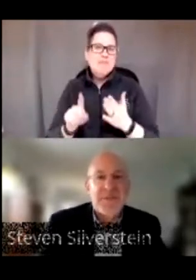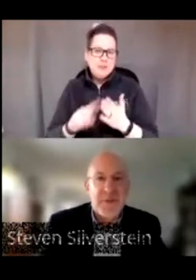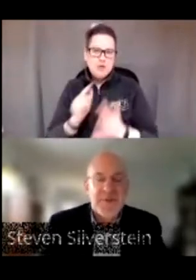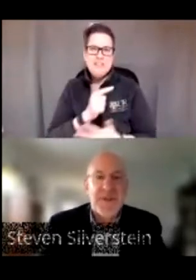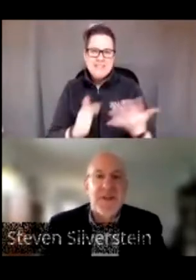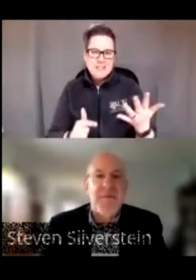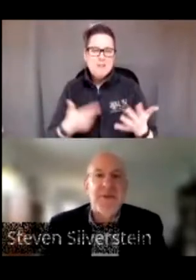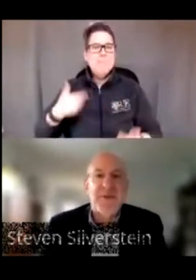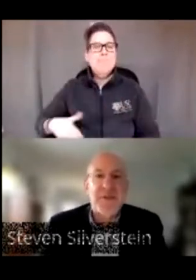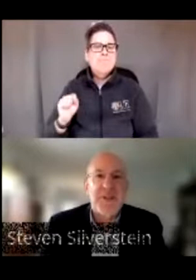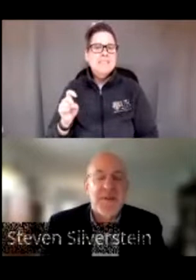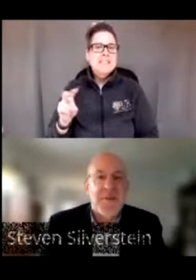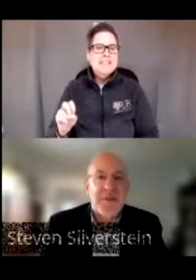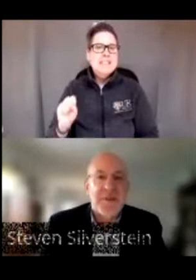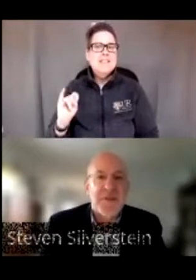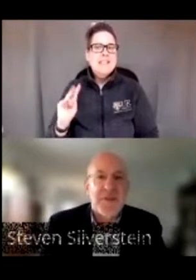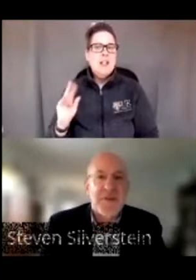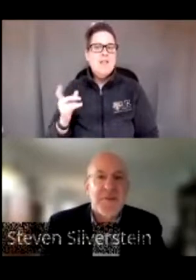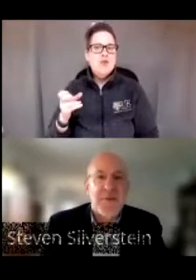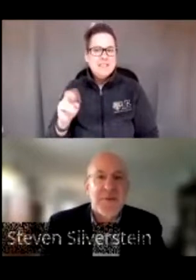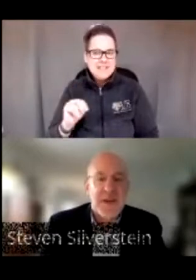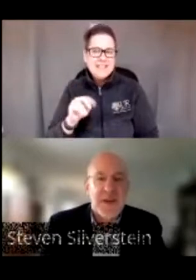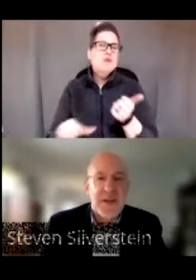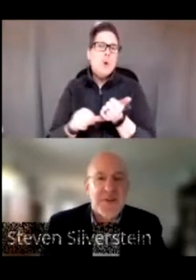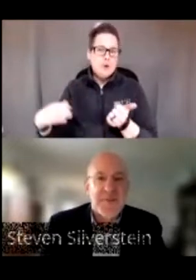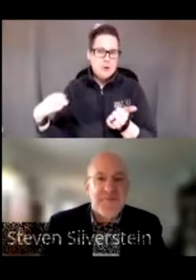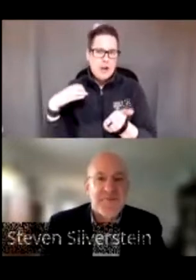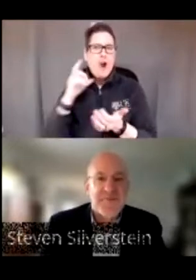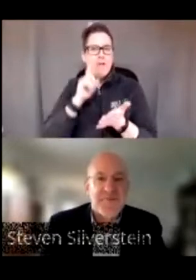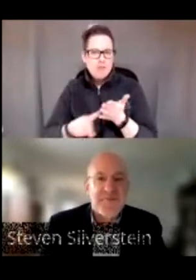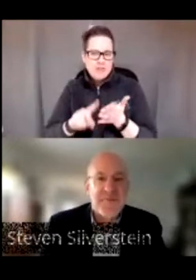Steve Silverstein, and I'm the Associate Chair for Research in the Department of Psychiatry.